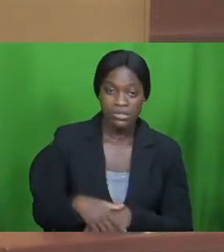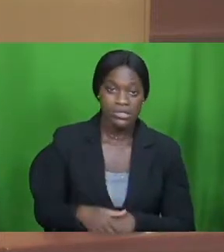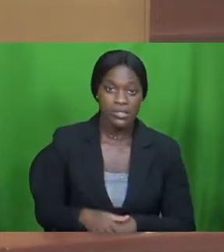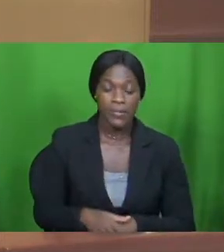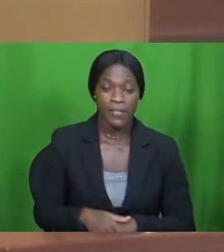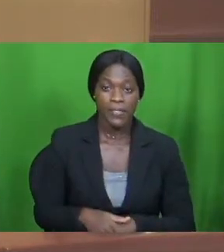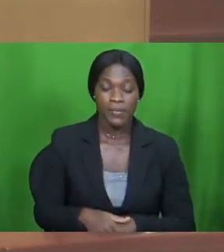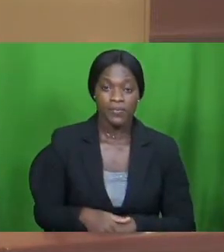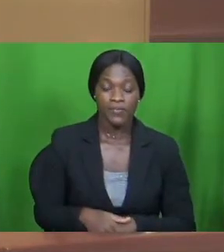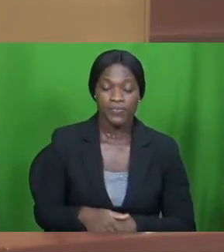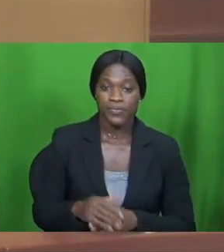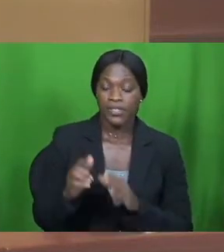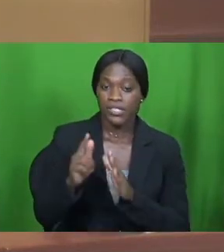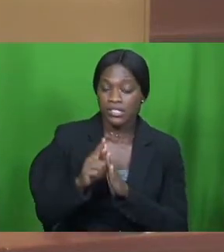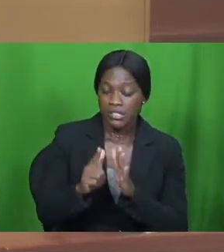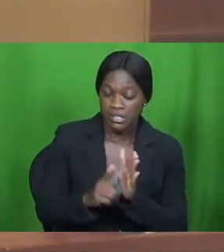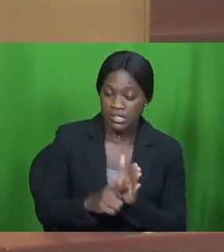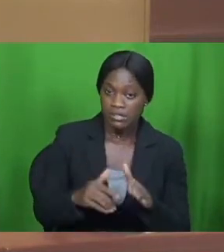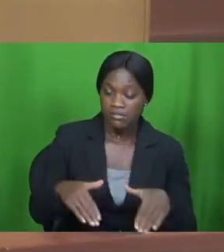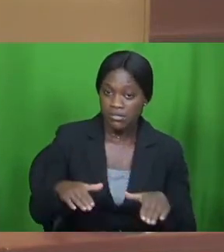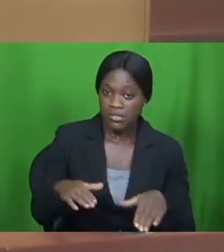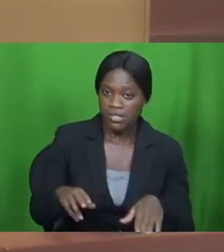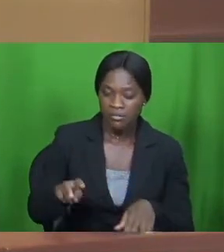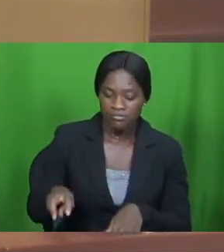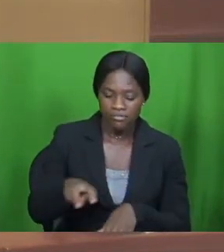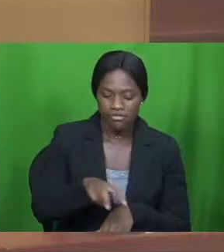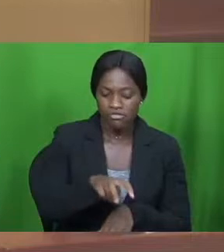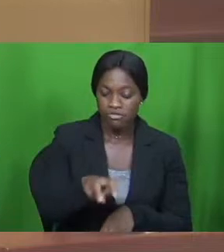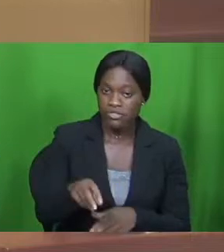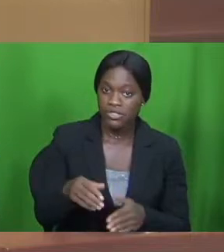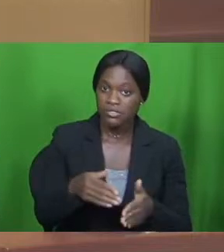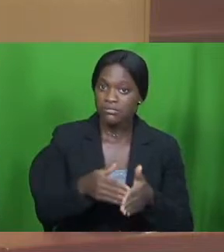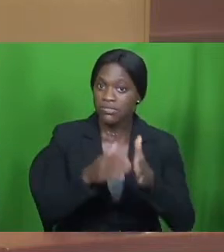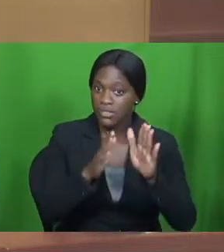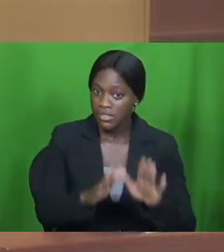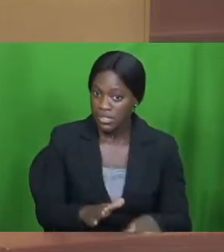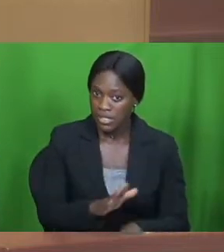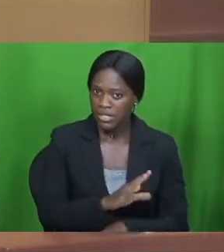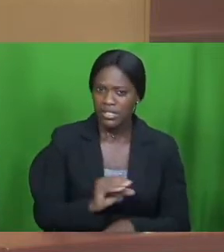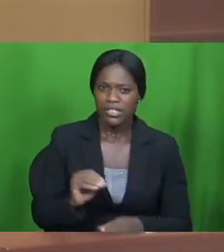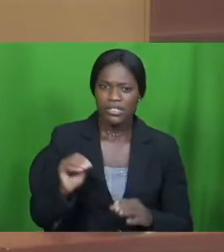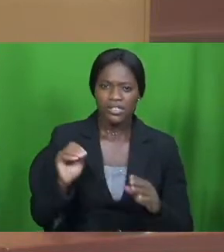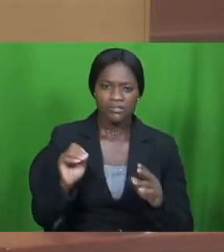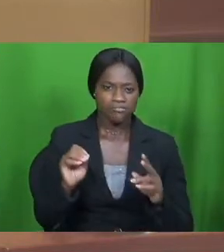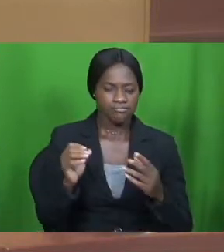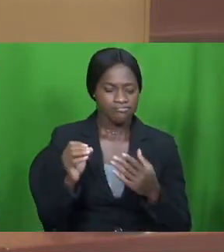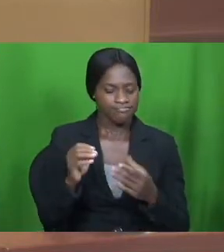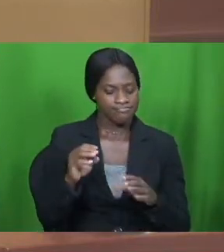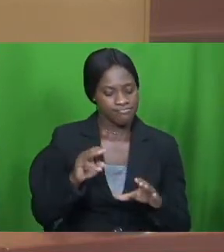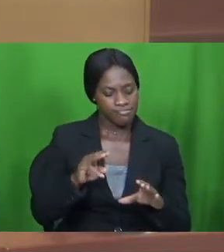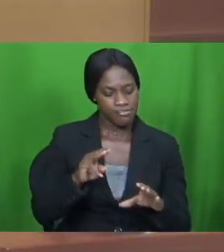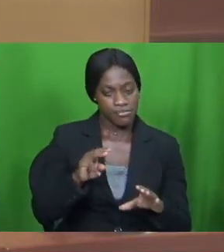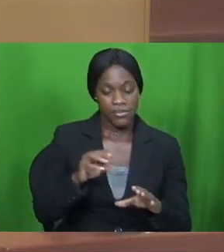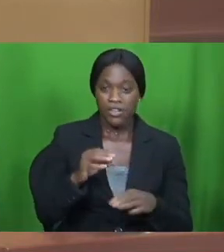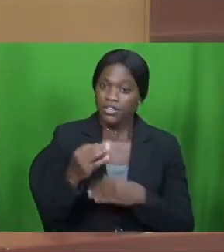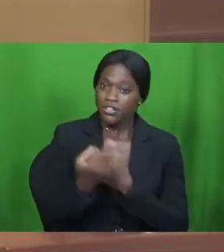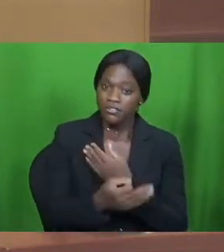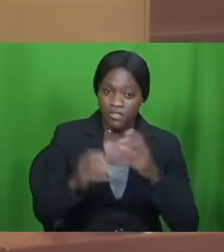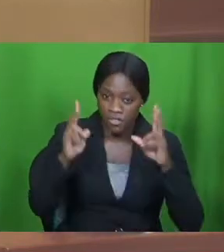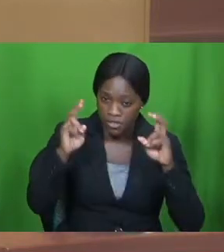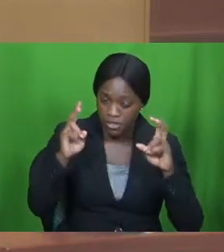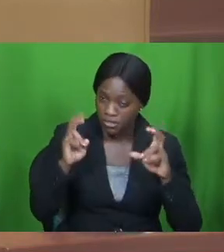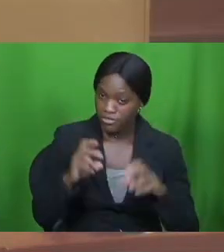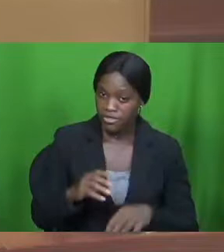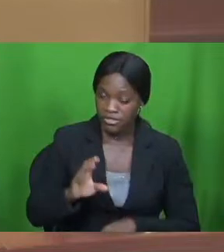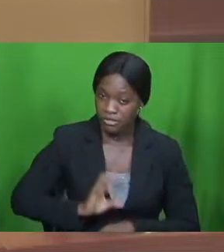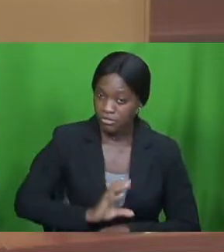on Legislation, Trade, Industry and Tourism, and the Committee on Foreign Affairs. Mr. Speaker, his period